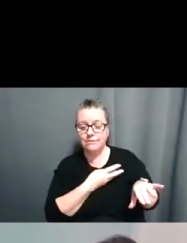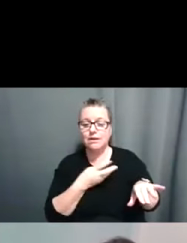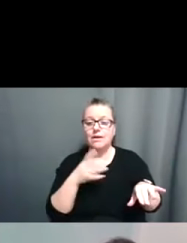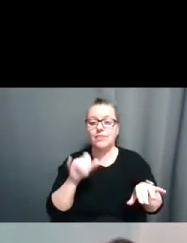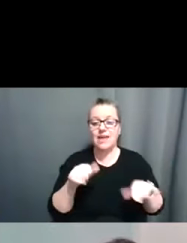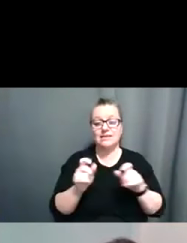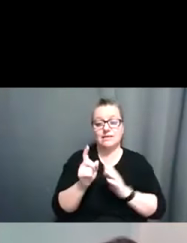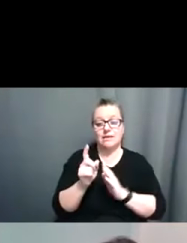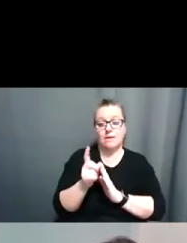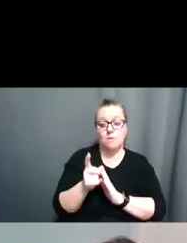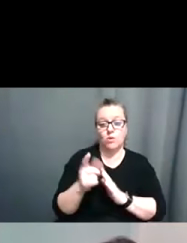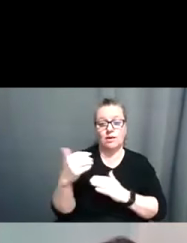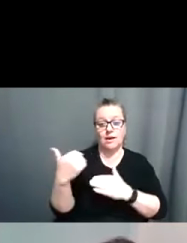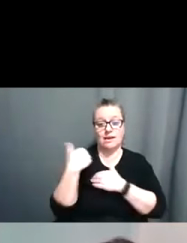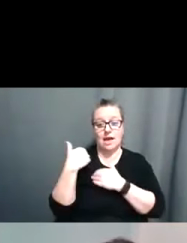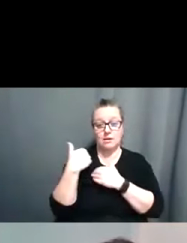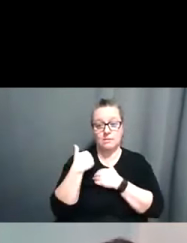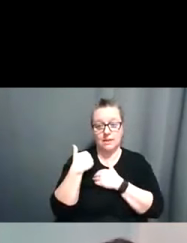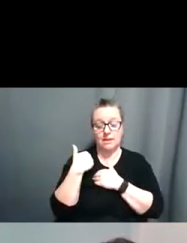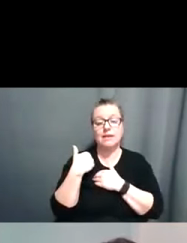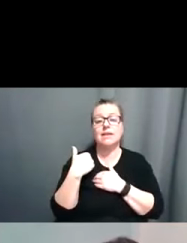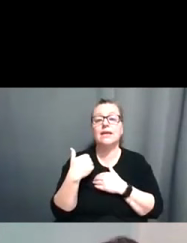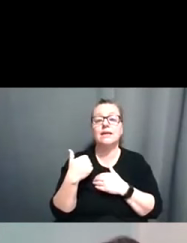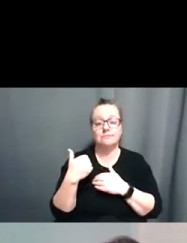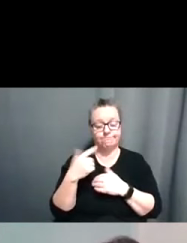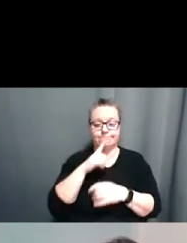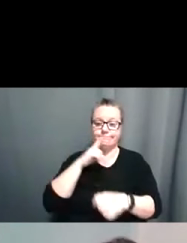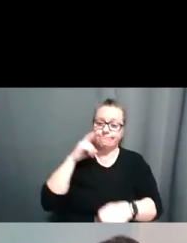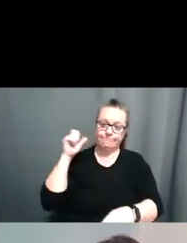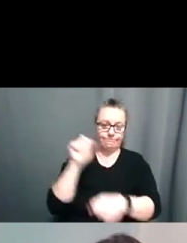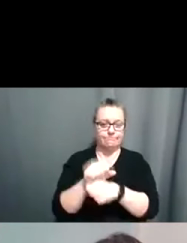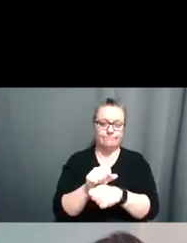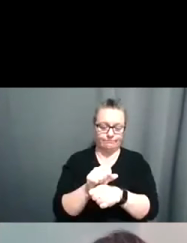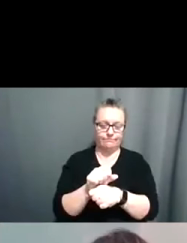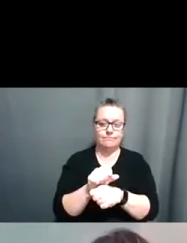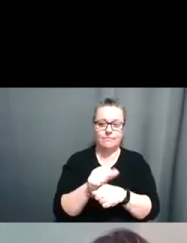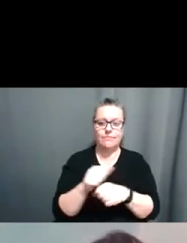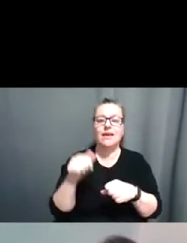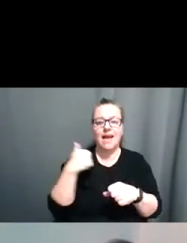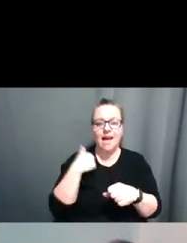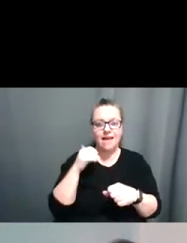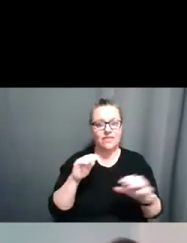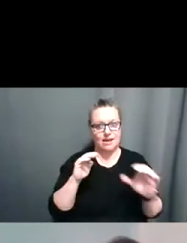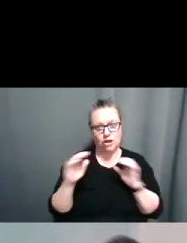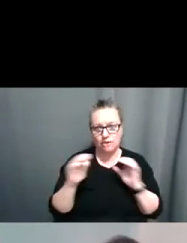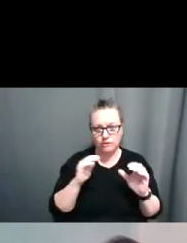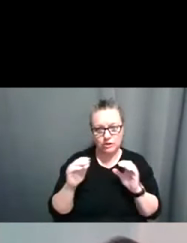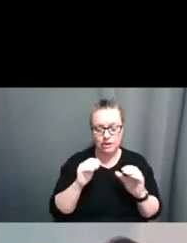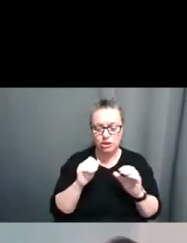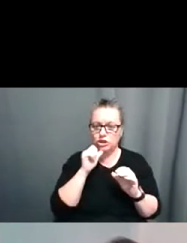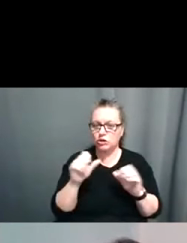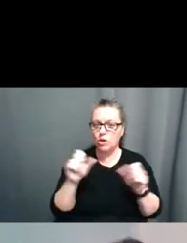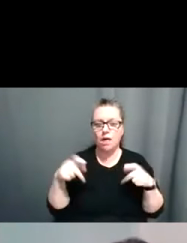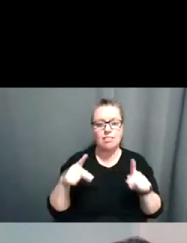the moment the accountability rubber hits the real world road. Have the conversation. Don't let it